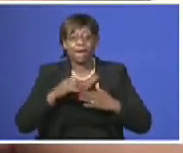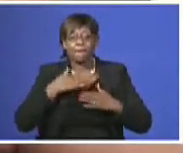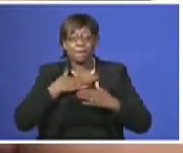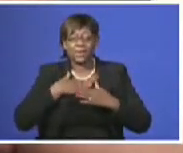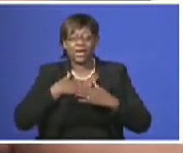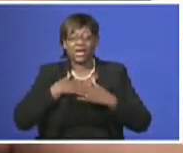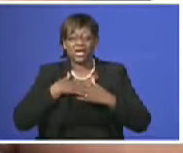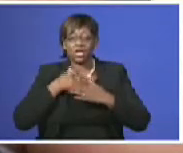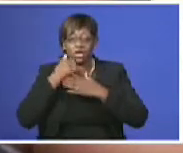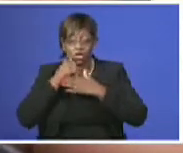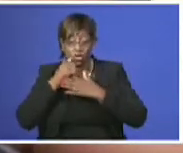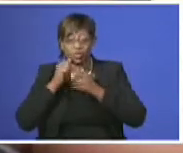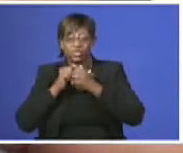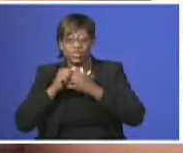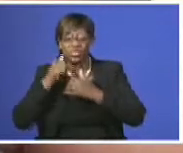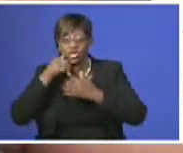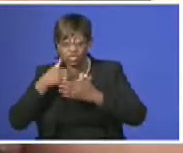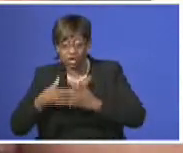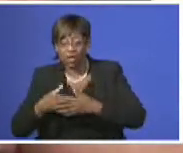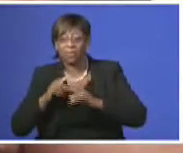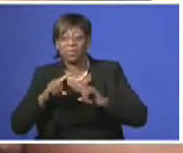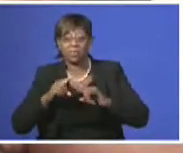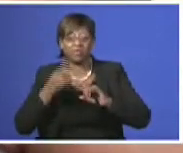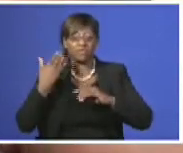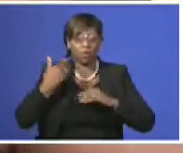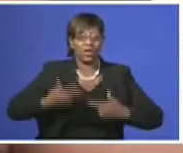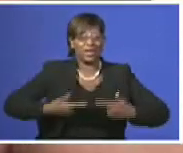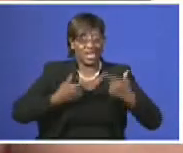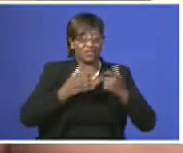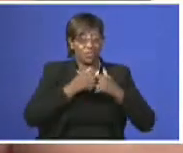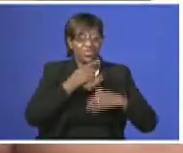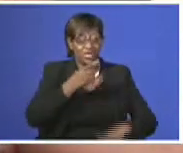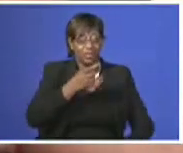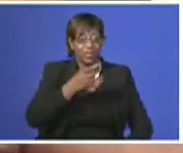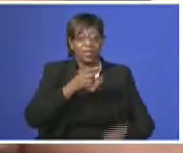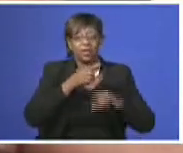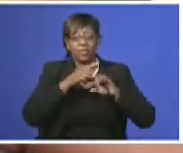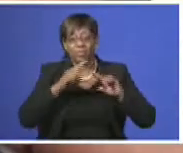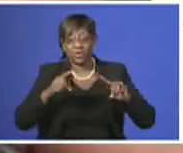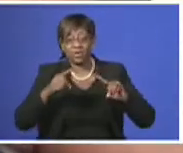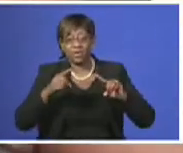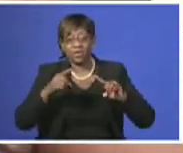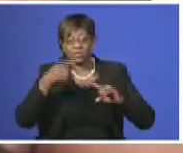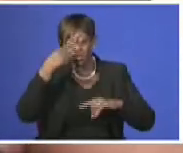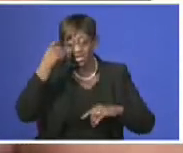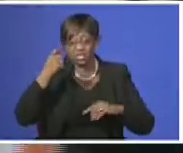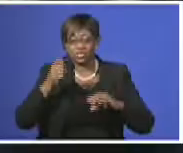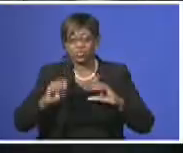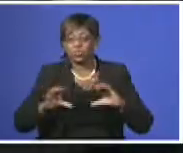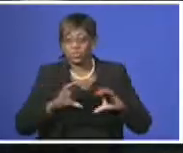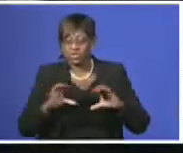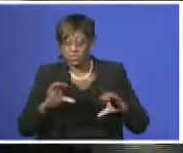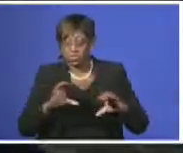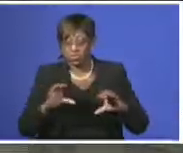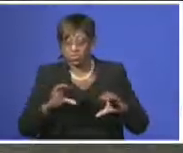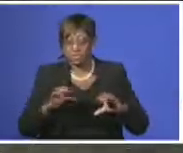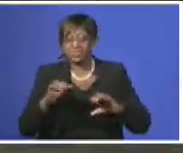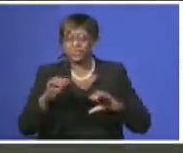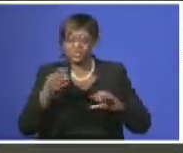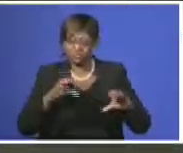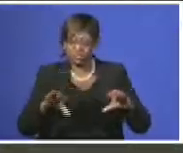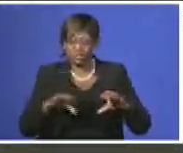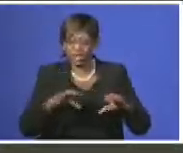mother. My little girl actually lives with me. And because me trying to deal with that, that's why she was here. And how long